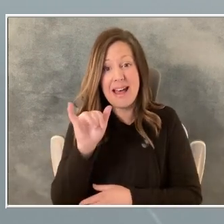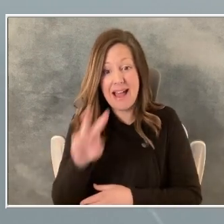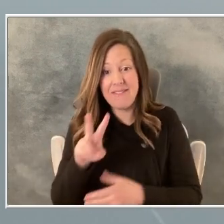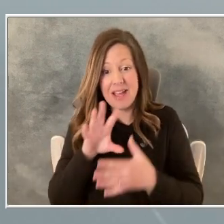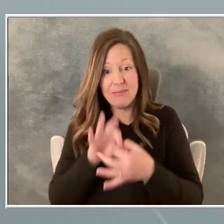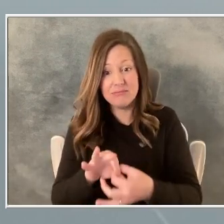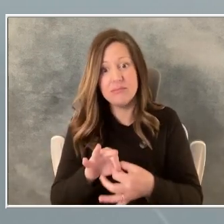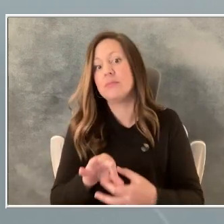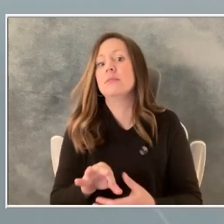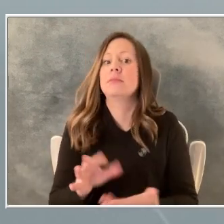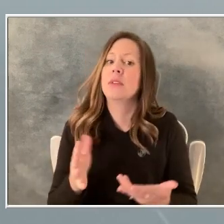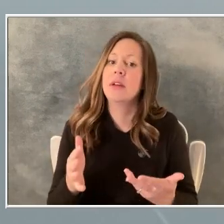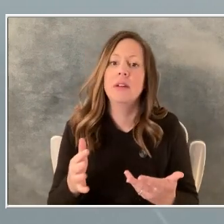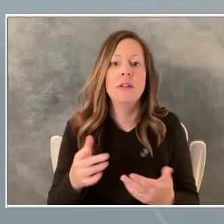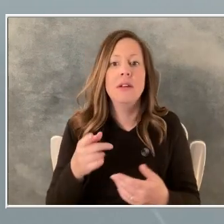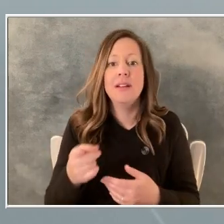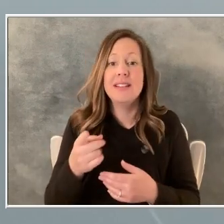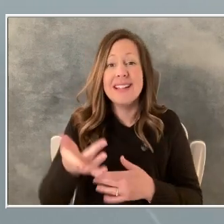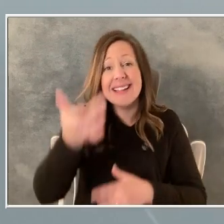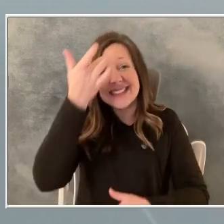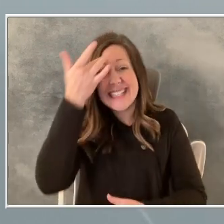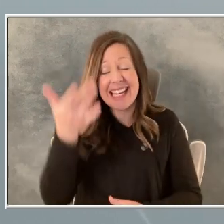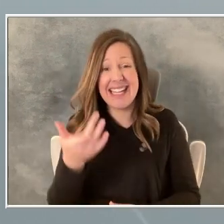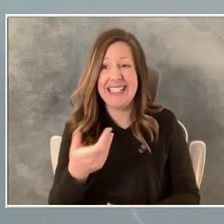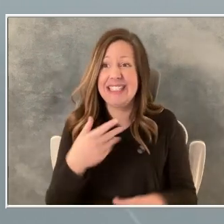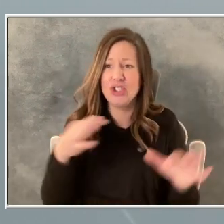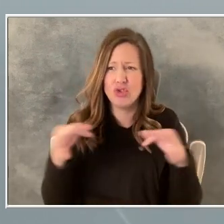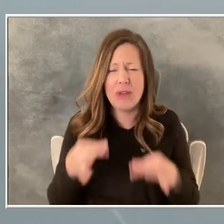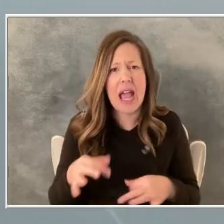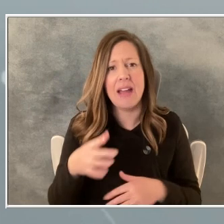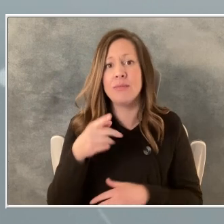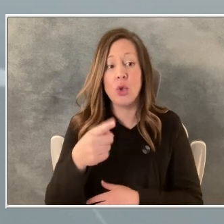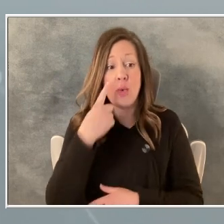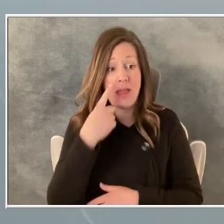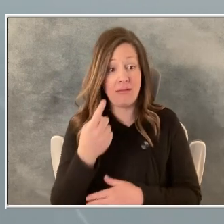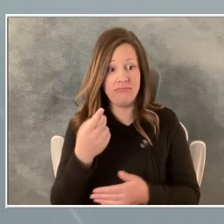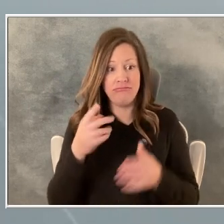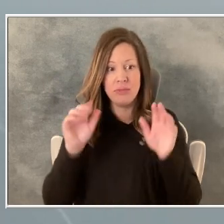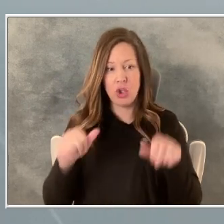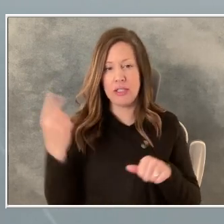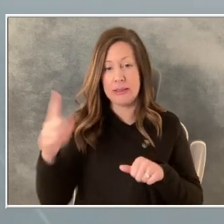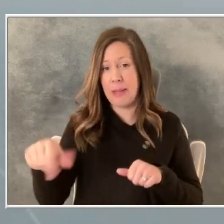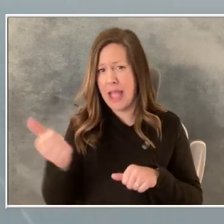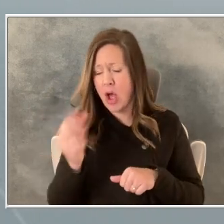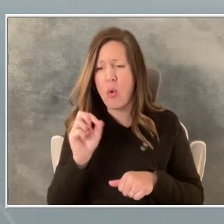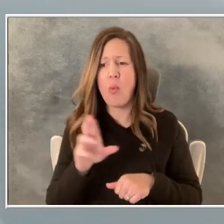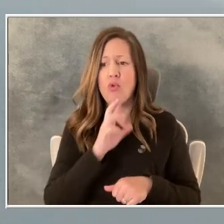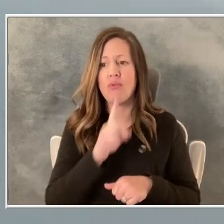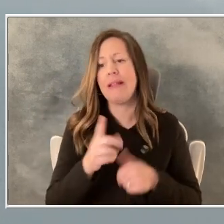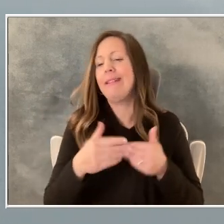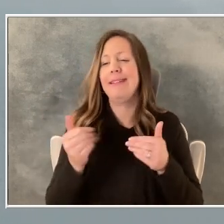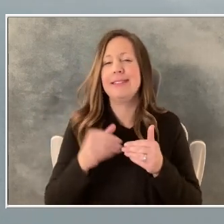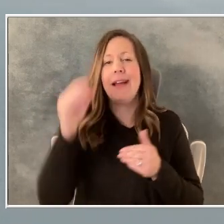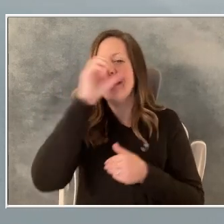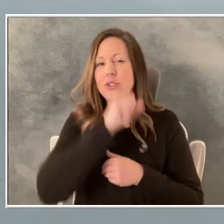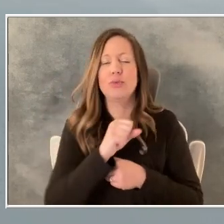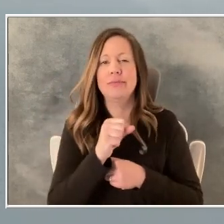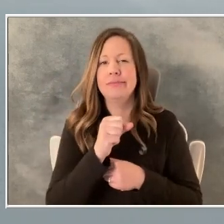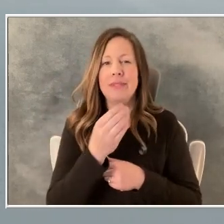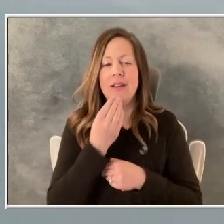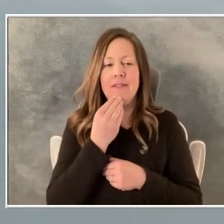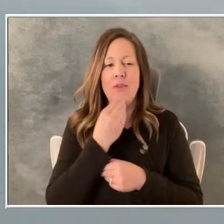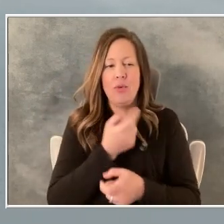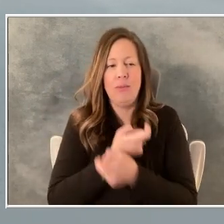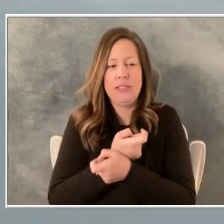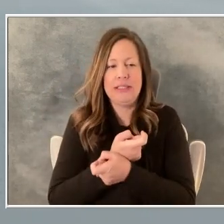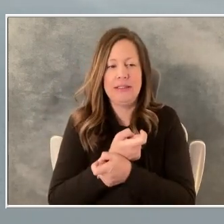Describe again just how sick you were, and were you thinking it could have been anything else, or was it just an easy leap to think it was food poisoning? Yeah, I don't think it